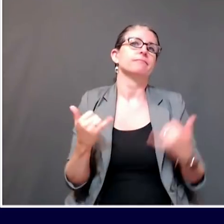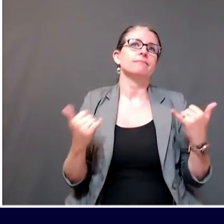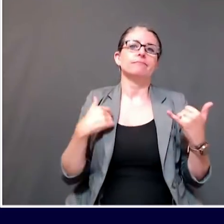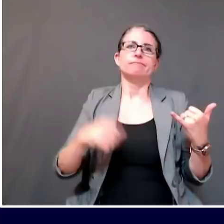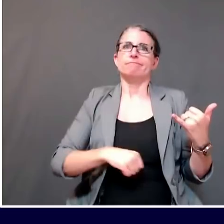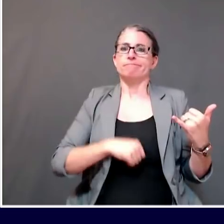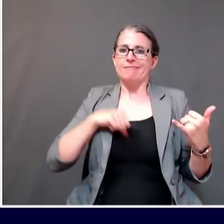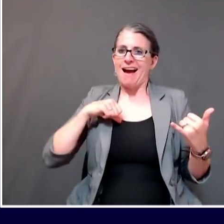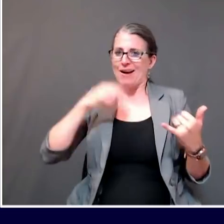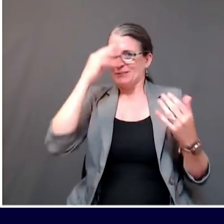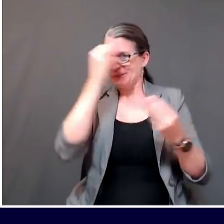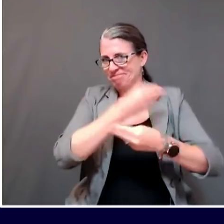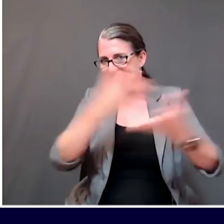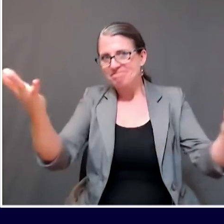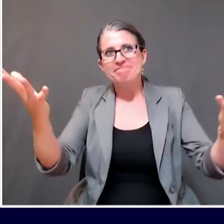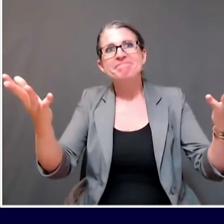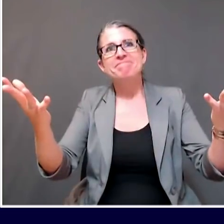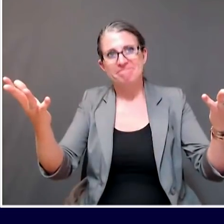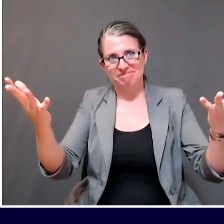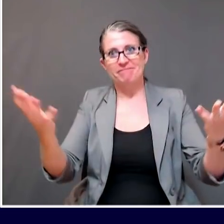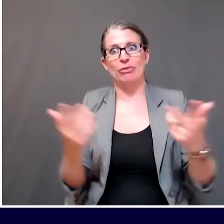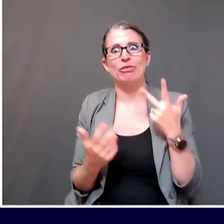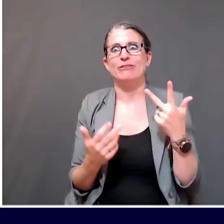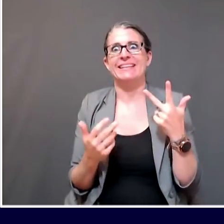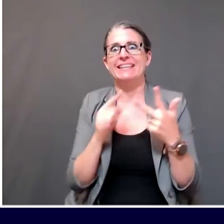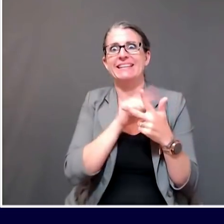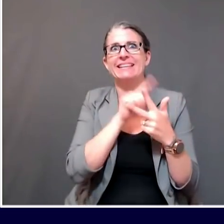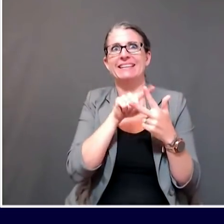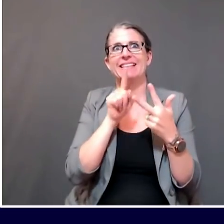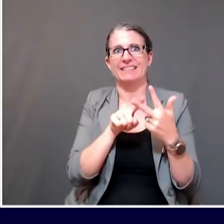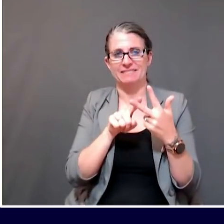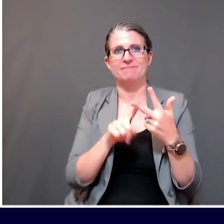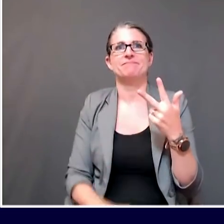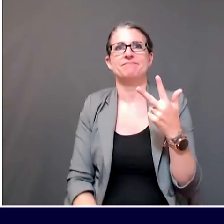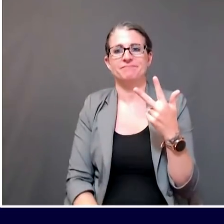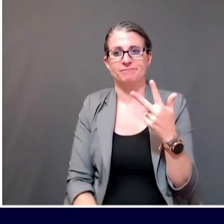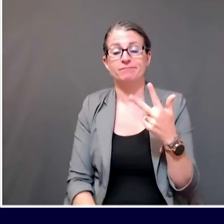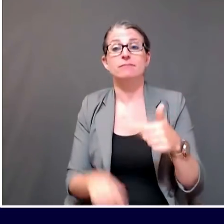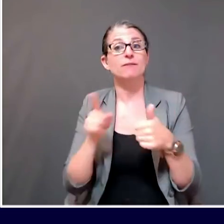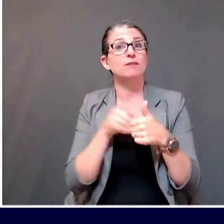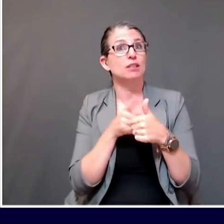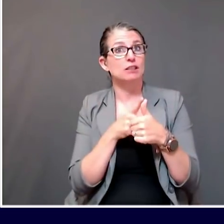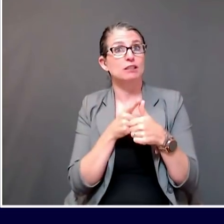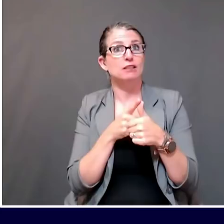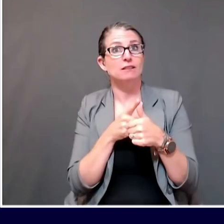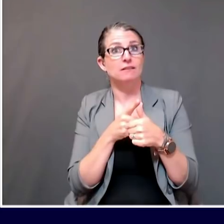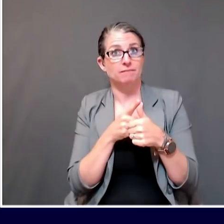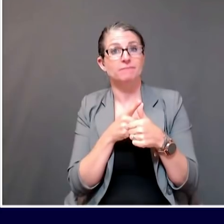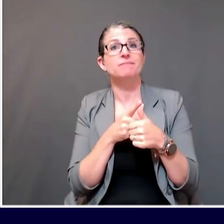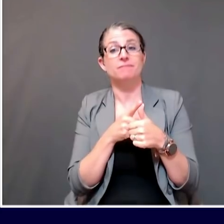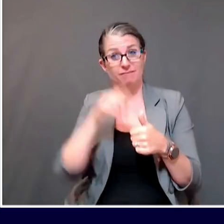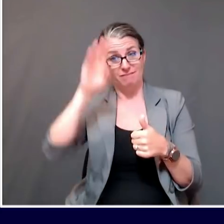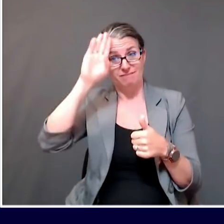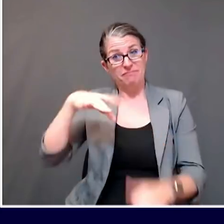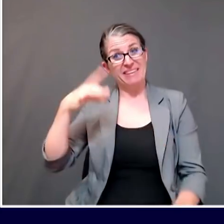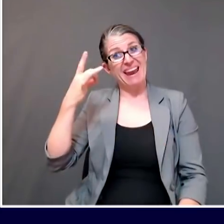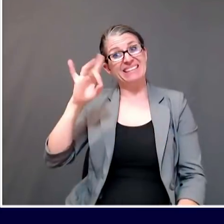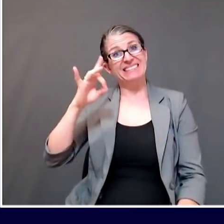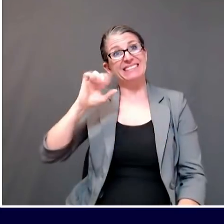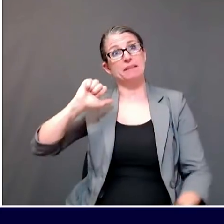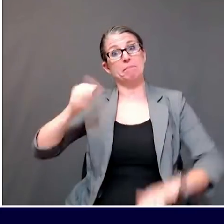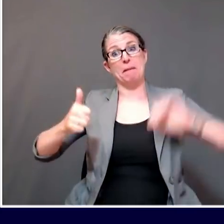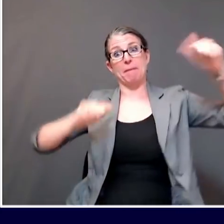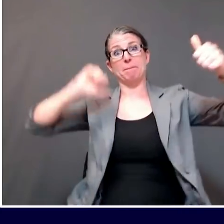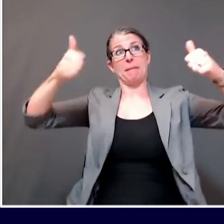COVID-19 prevention and mitigation in Maine. First, we are working with 4 additional COVID-19 swab and